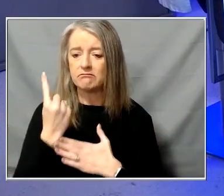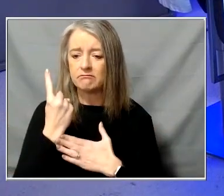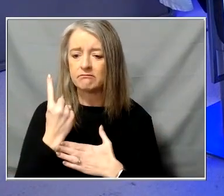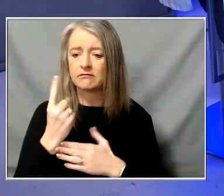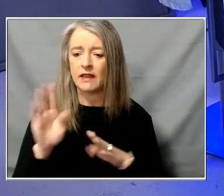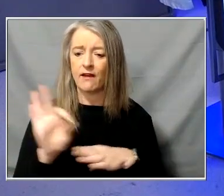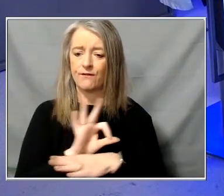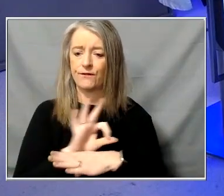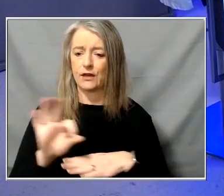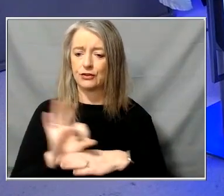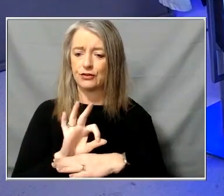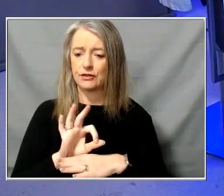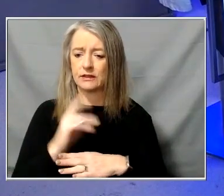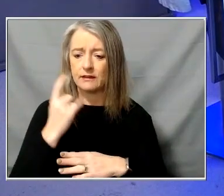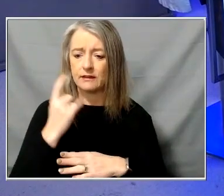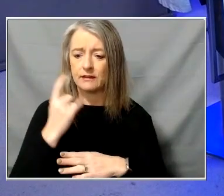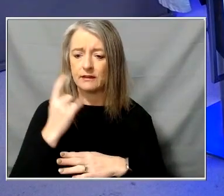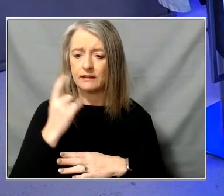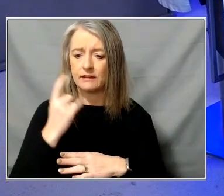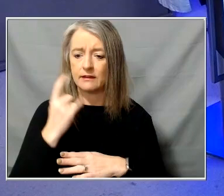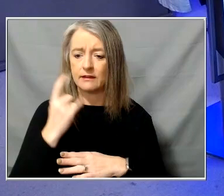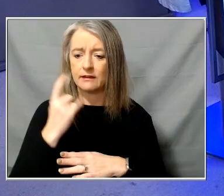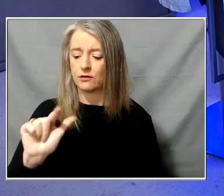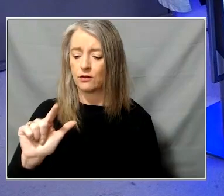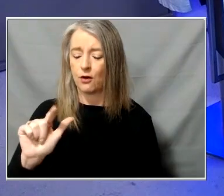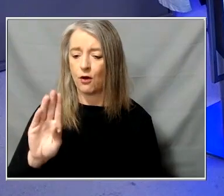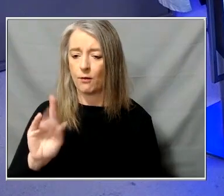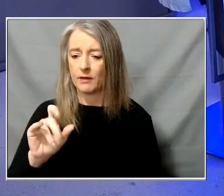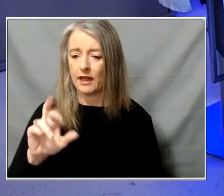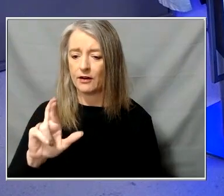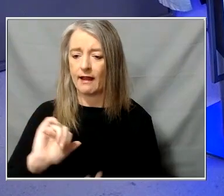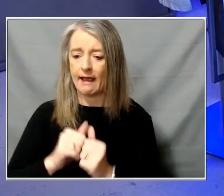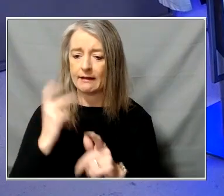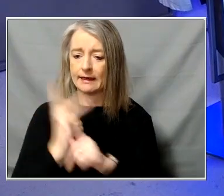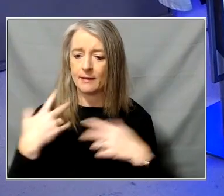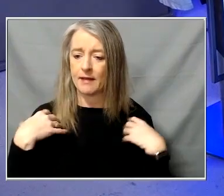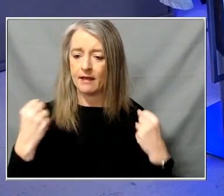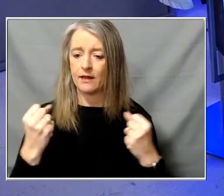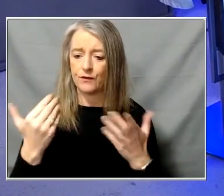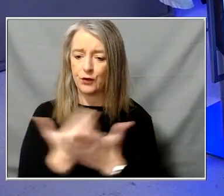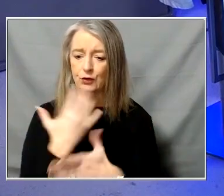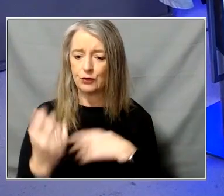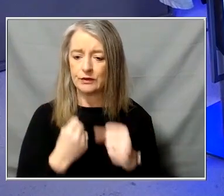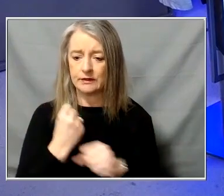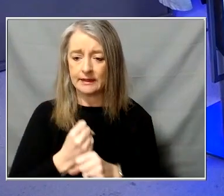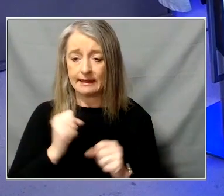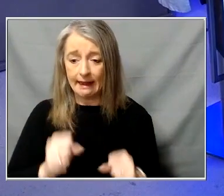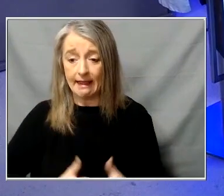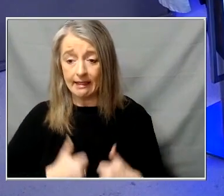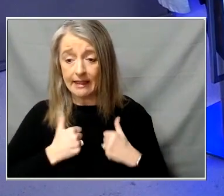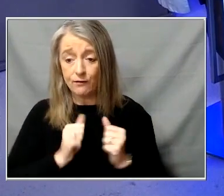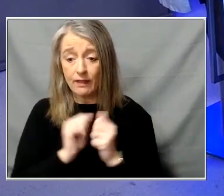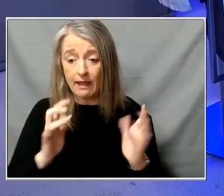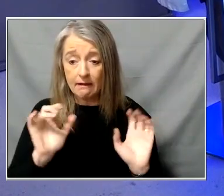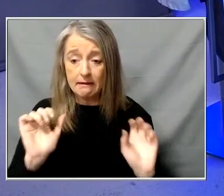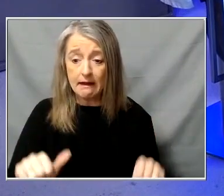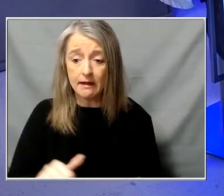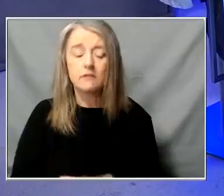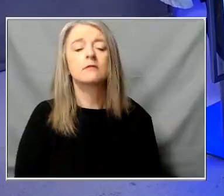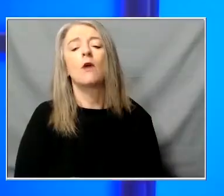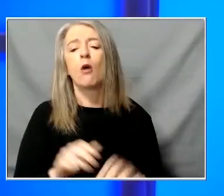of the gallbladder is and how to keep it healthy as we head into the new year. So what is it? Can I live without my gallbladder? Certainly. So